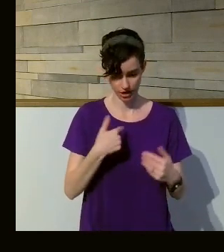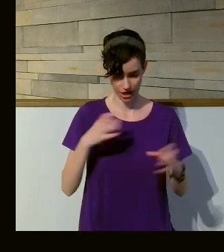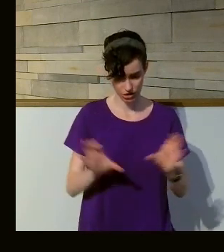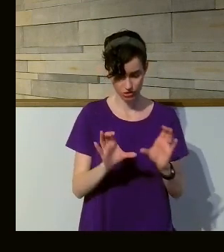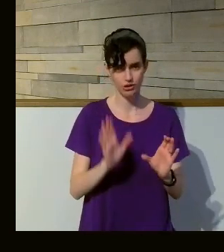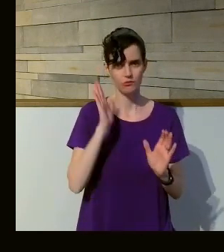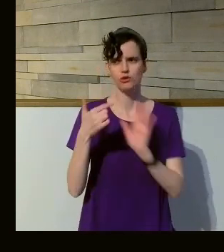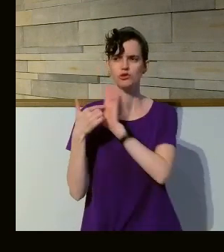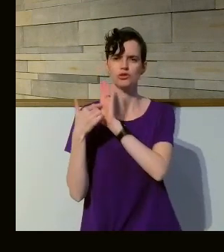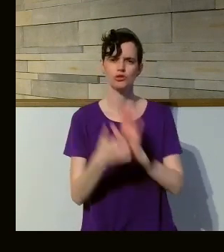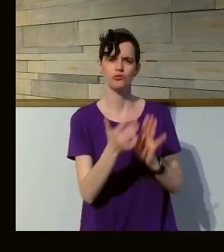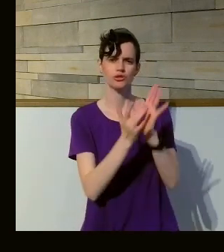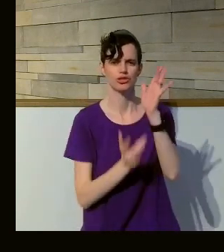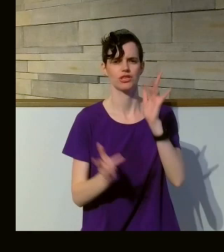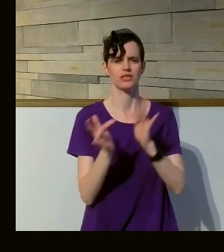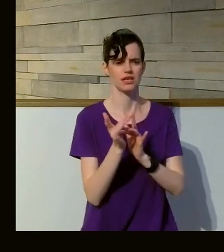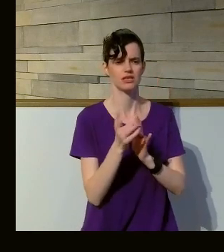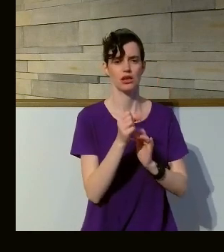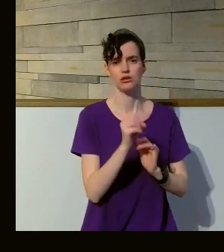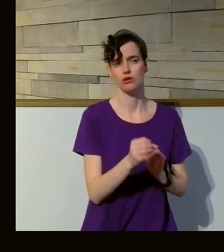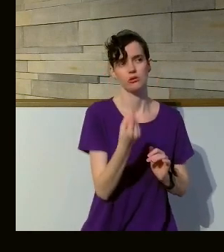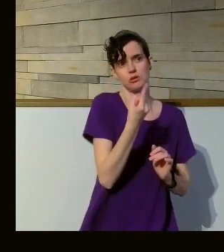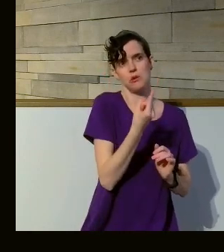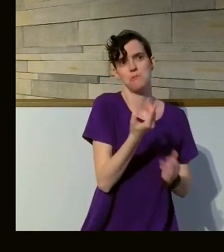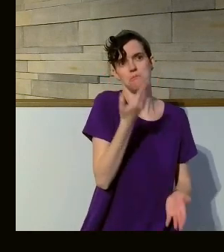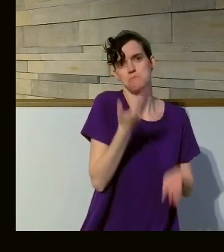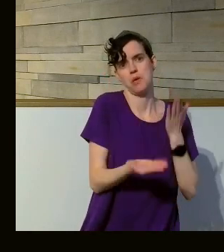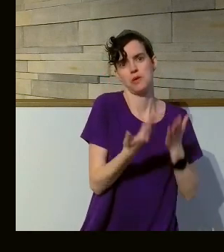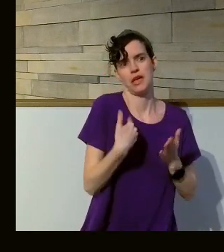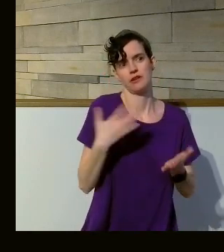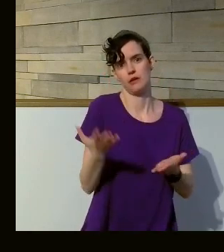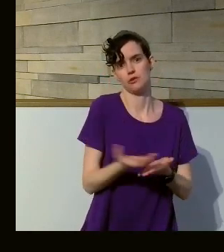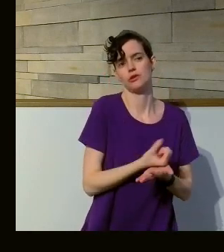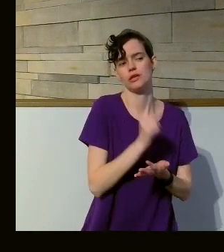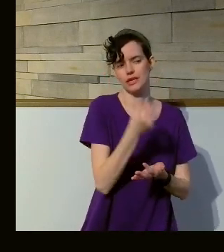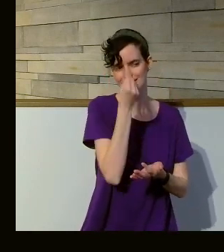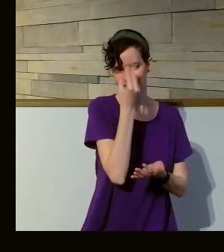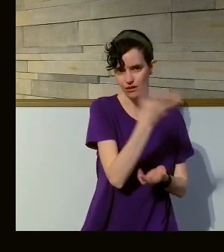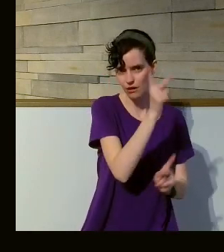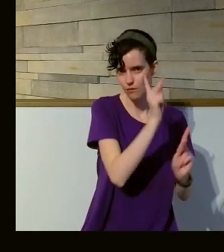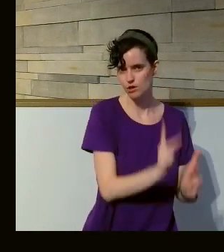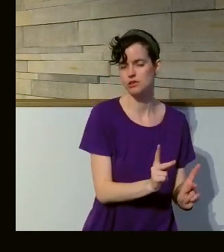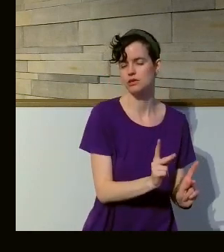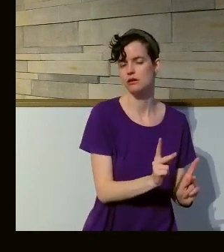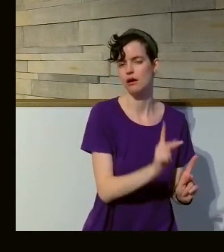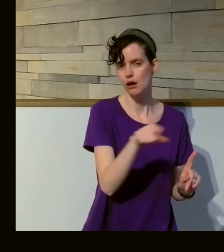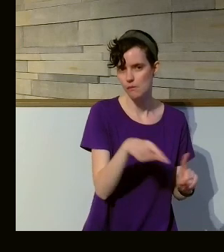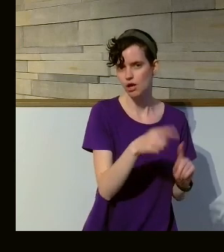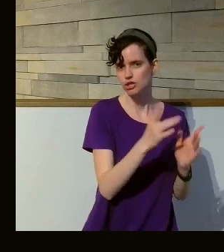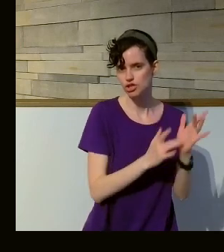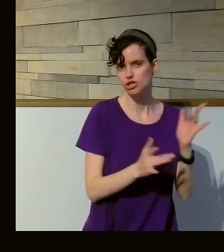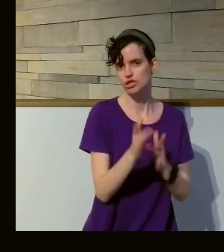to reflect Jesus Christ so that just somehow, maybe I'll have an opportunity to tell this person about